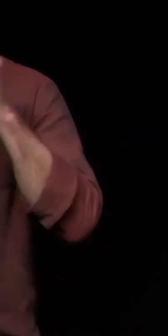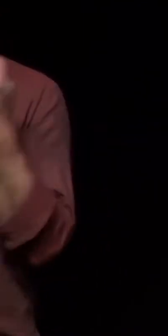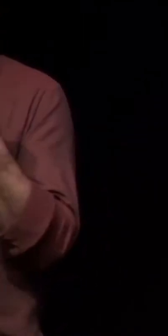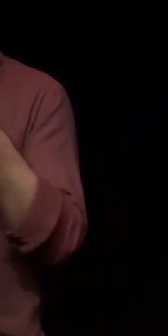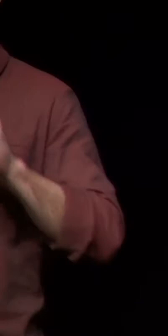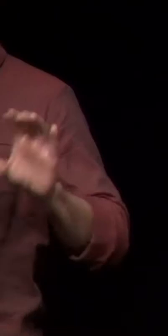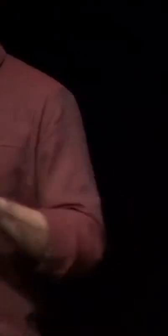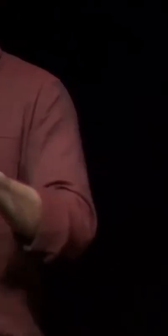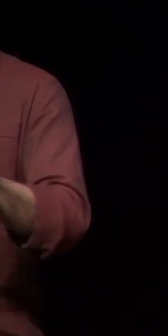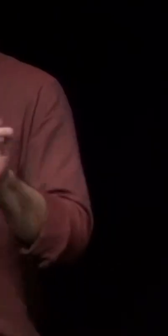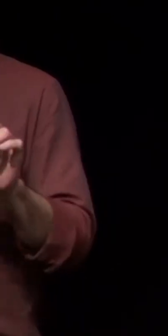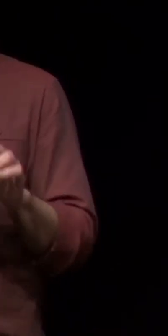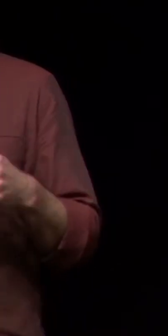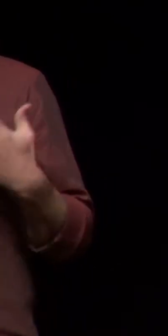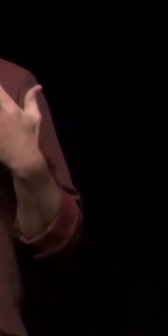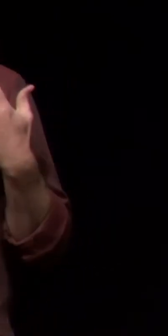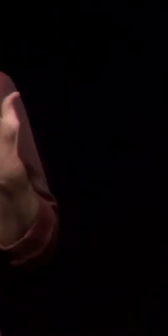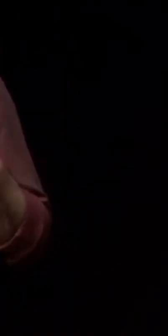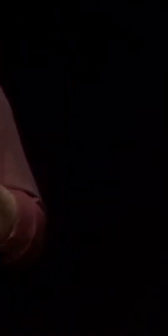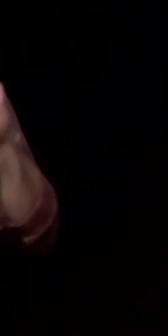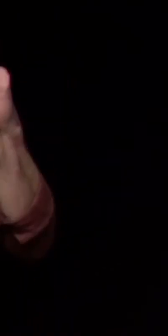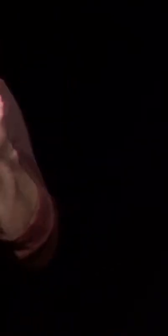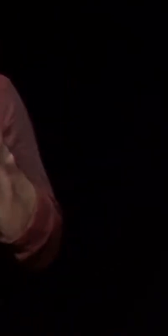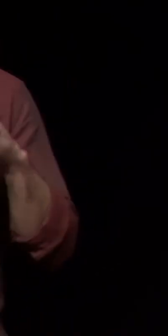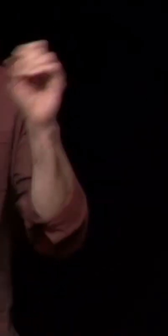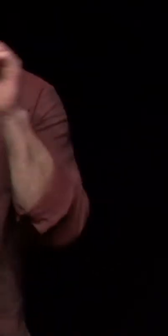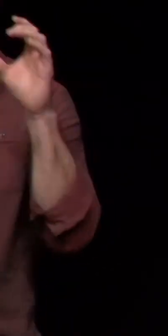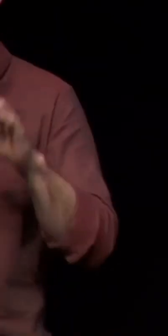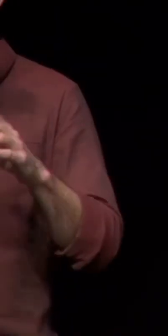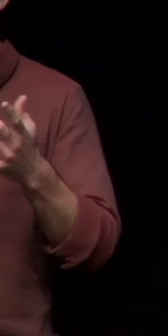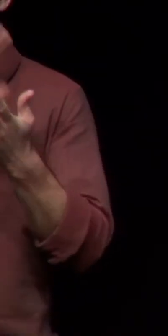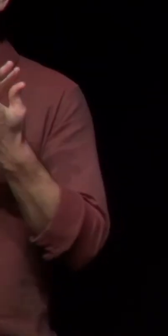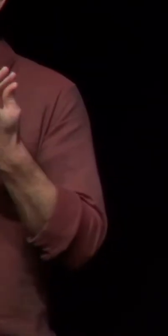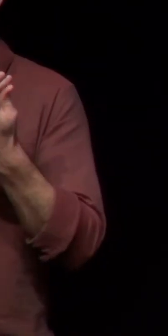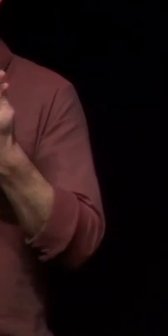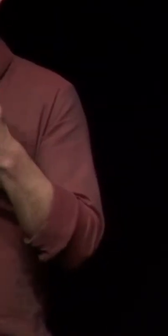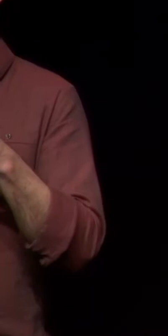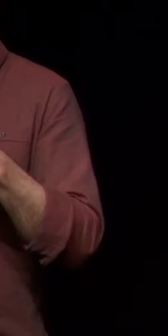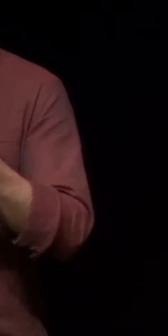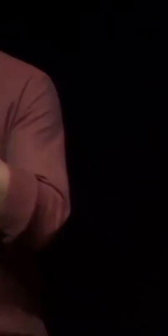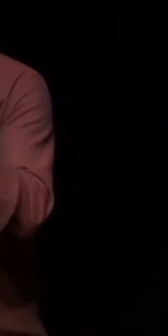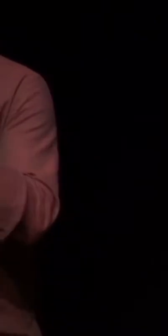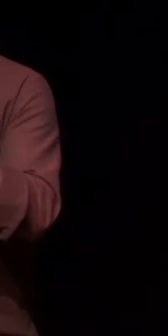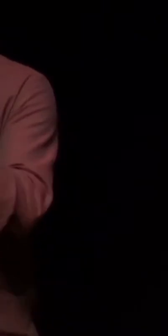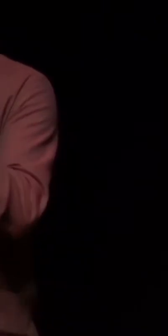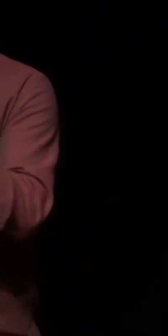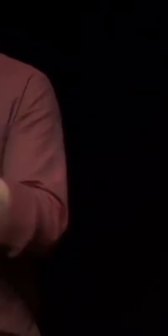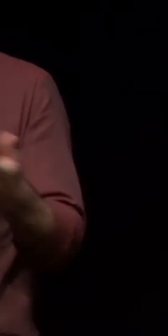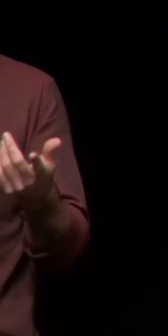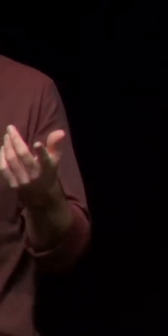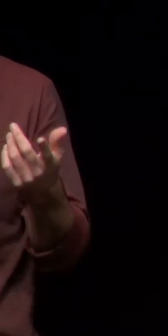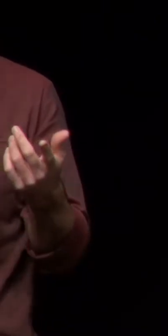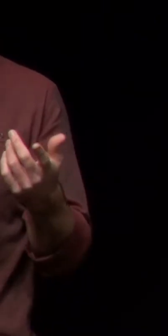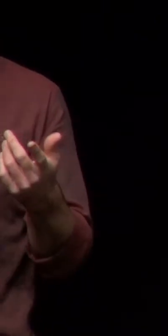of what he said he believes and can implement. There's a shift there in culture. And he explained it by saying we need a